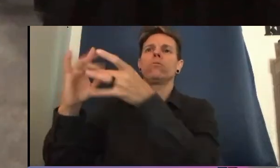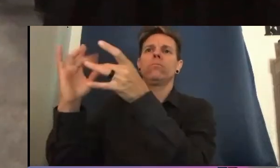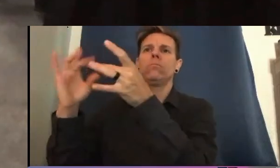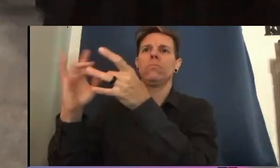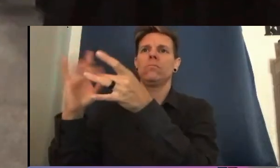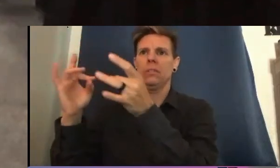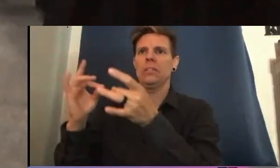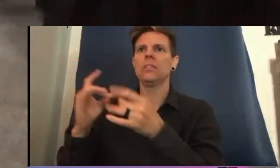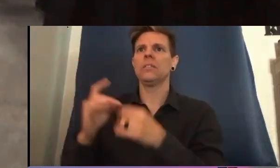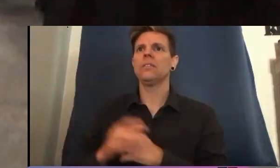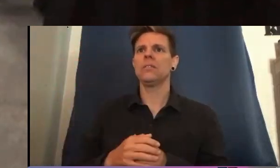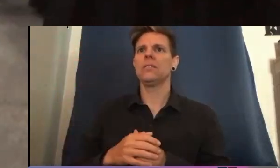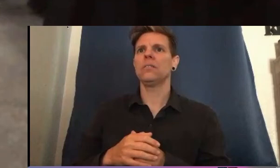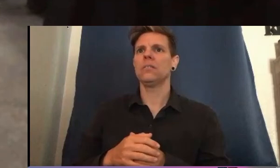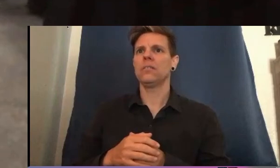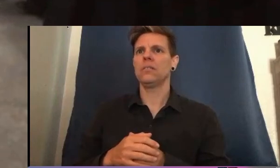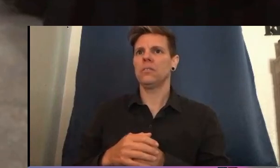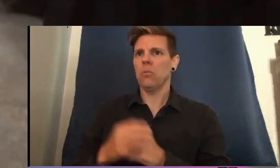a little bit, if you don't mind.